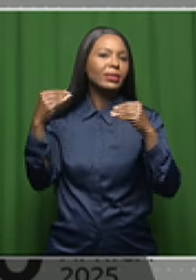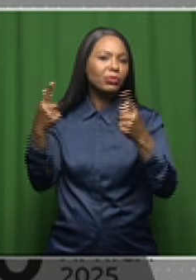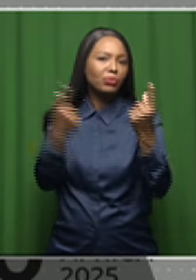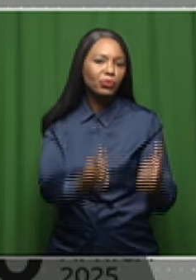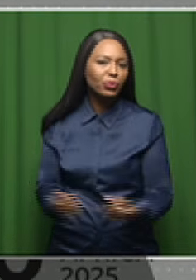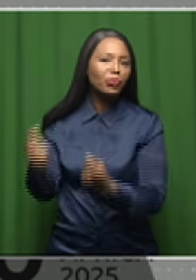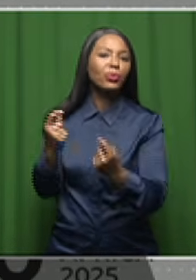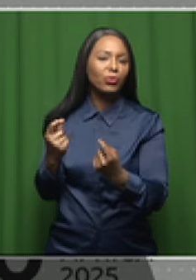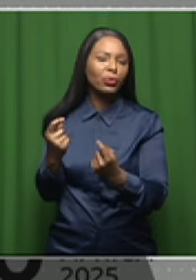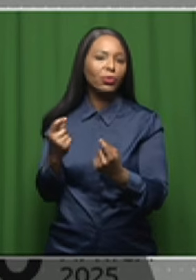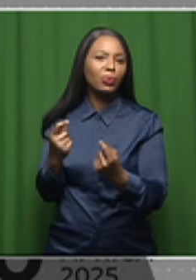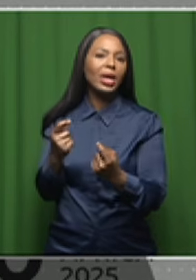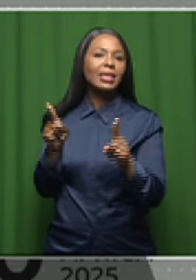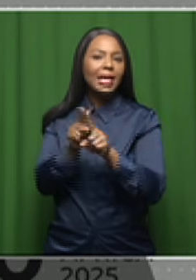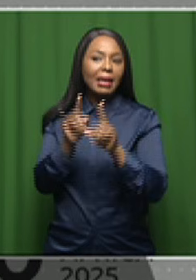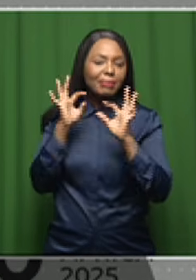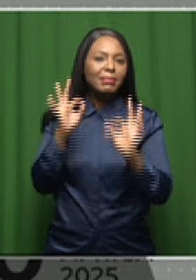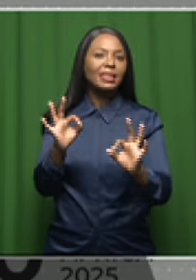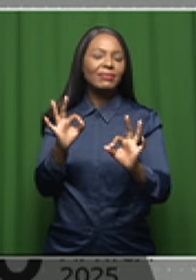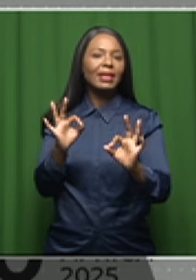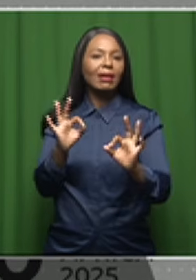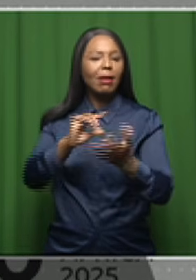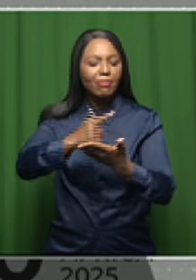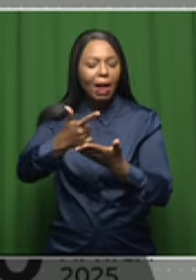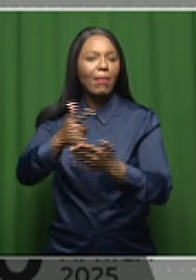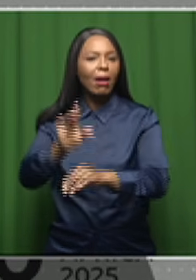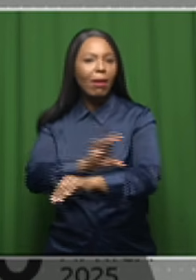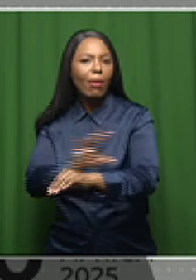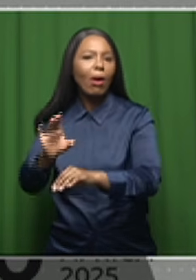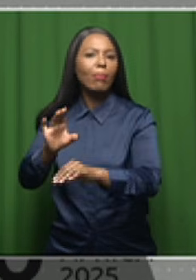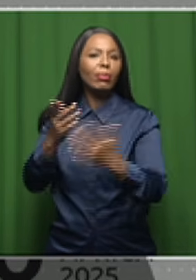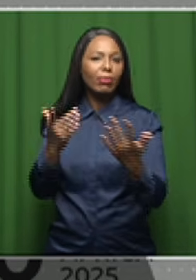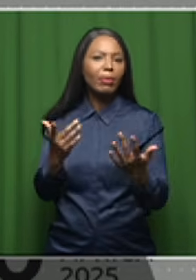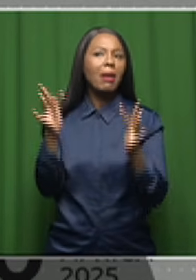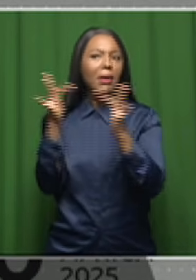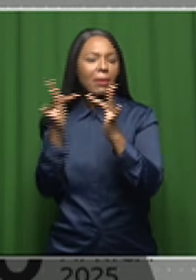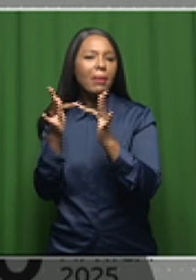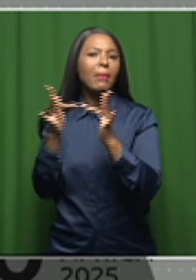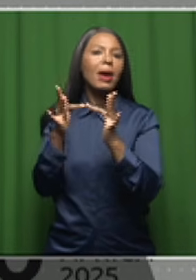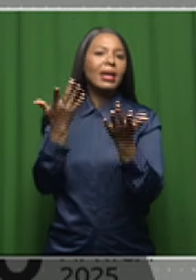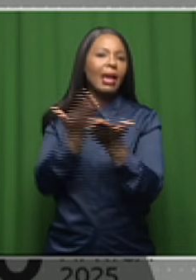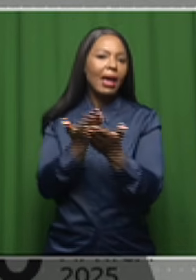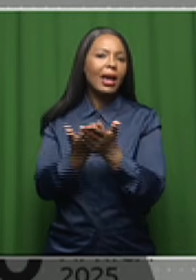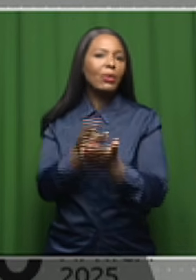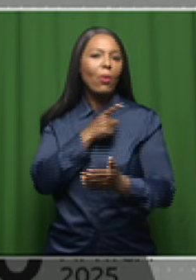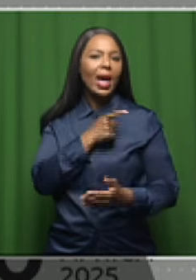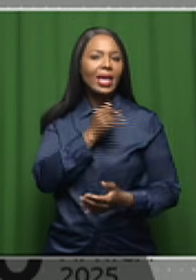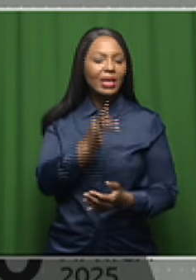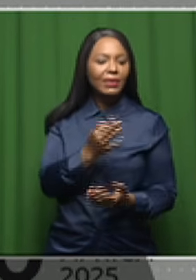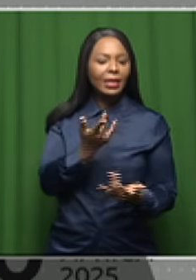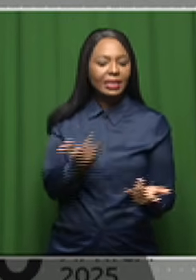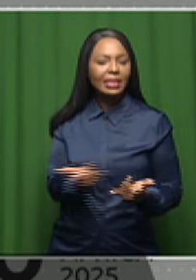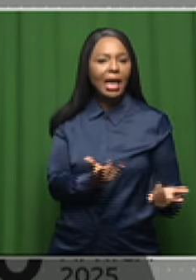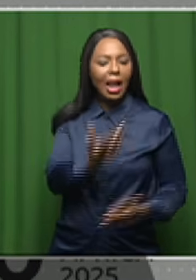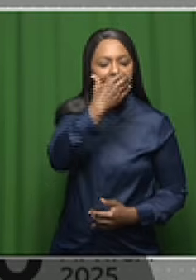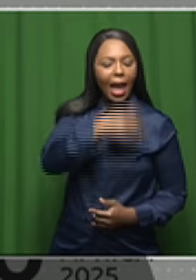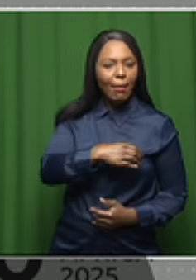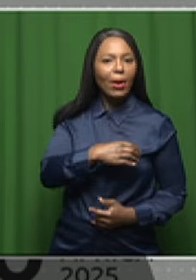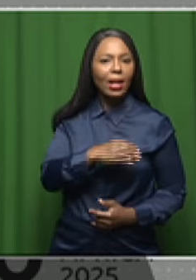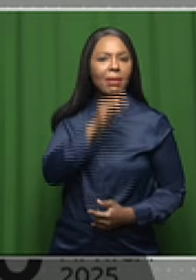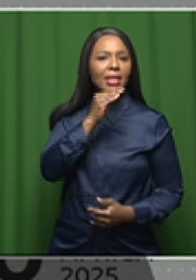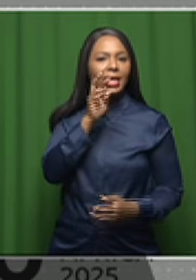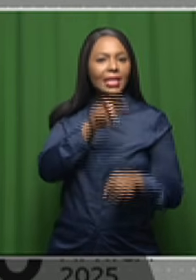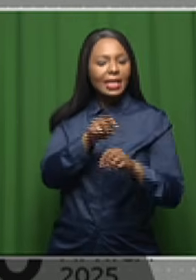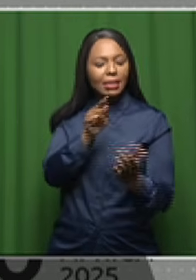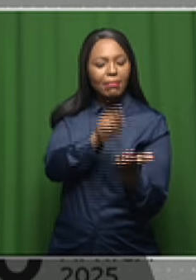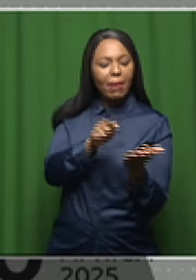to do that, and you need proper connectivity hardware, software, for that to be done. A mother there by the market who's selling Apple, they need to have some sort of a machine where